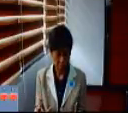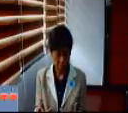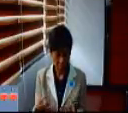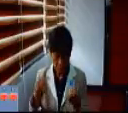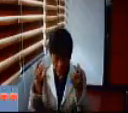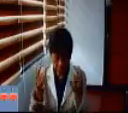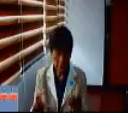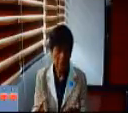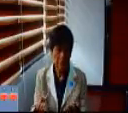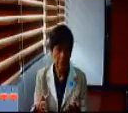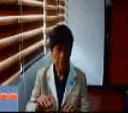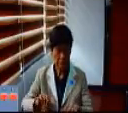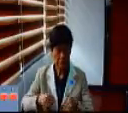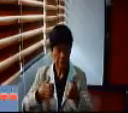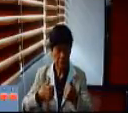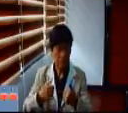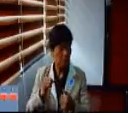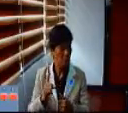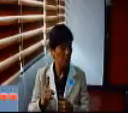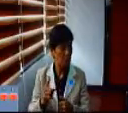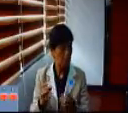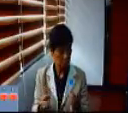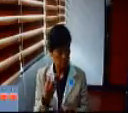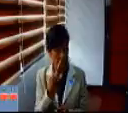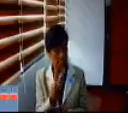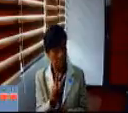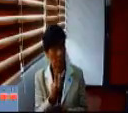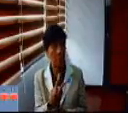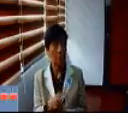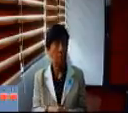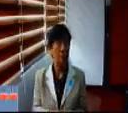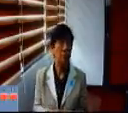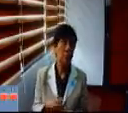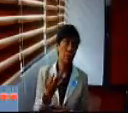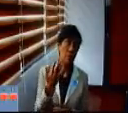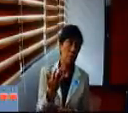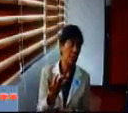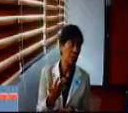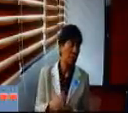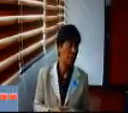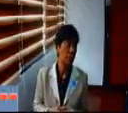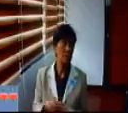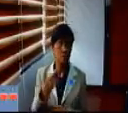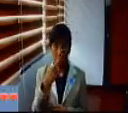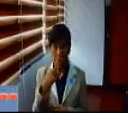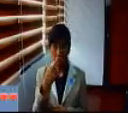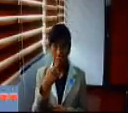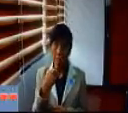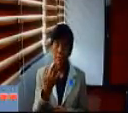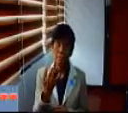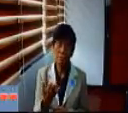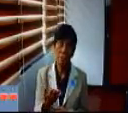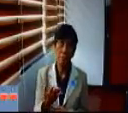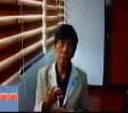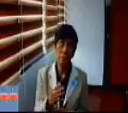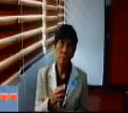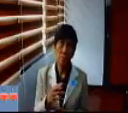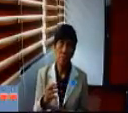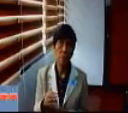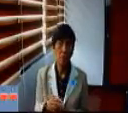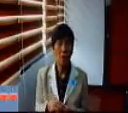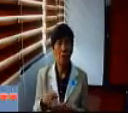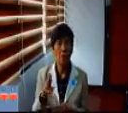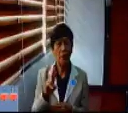threats and challenges. One would be, if you see this graph, yung pong pula, the red one, is actually the ratio of